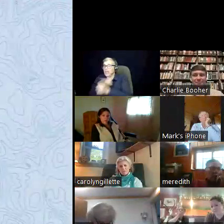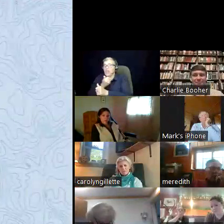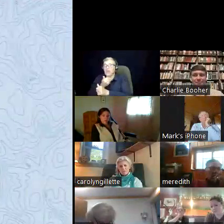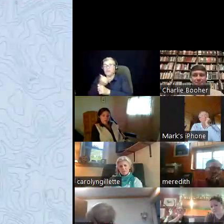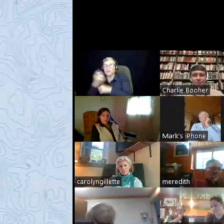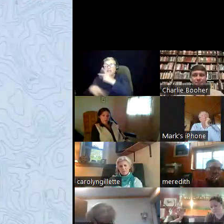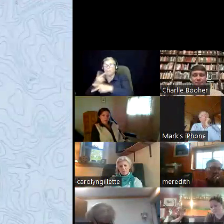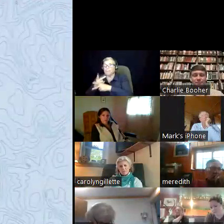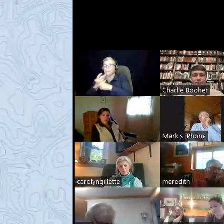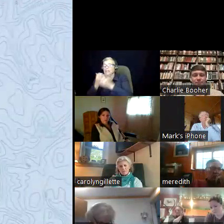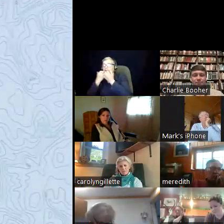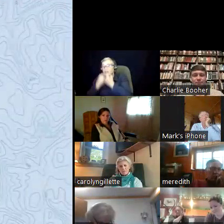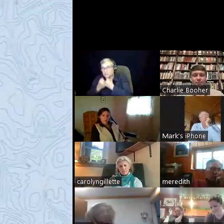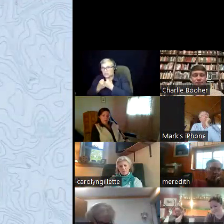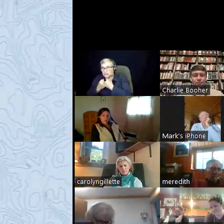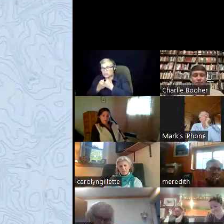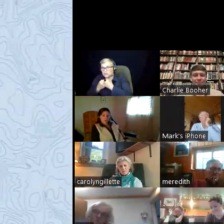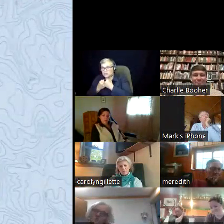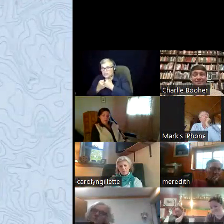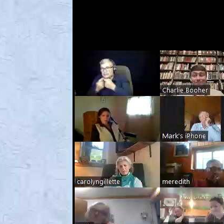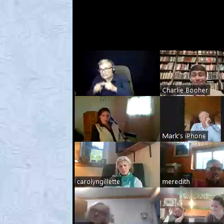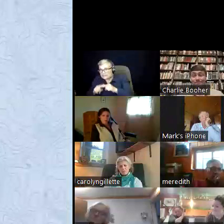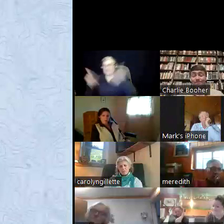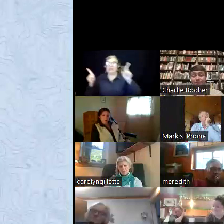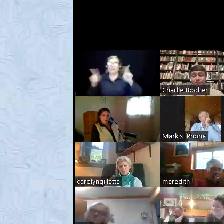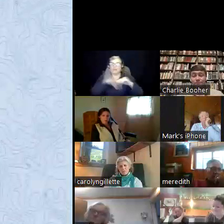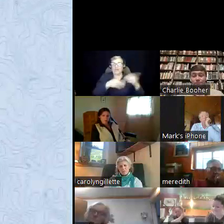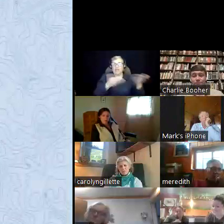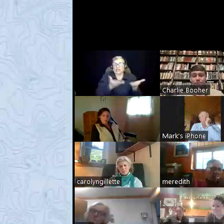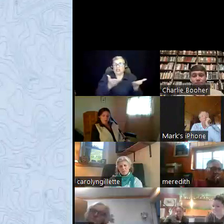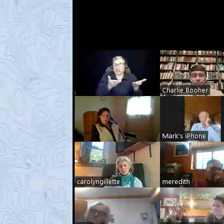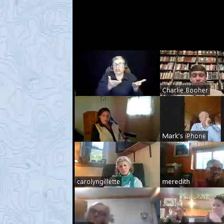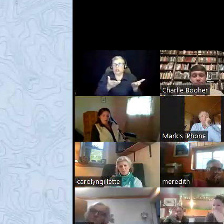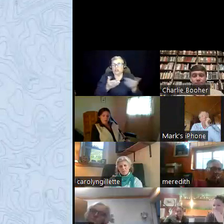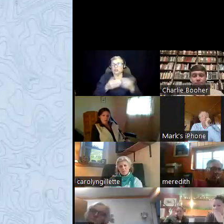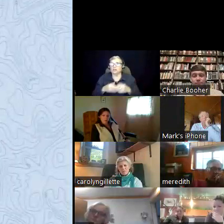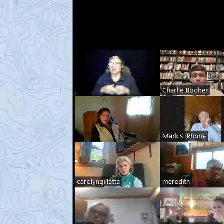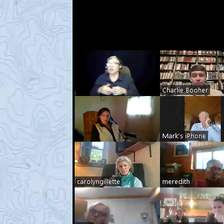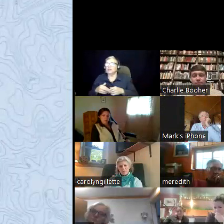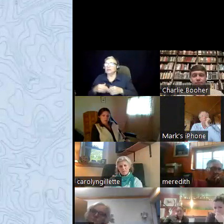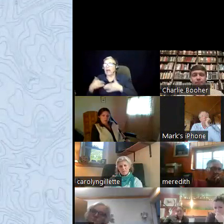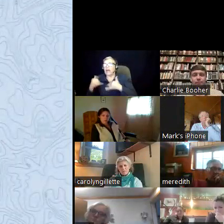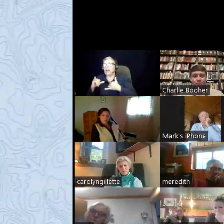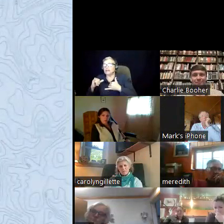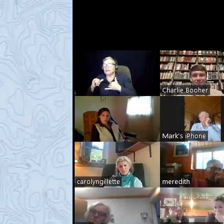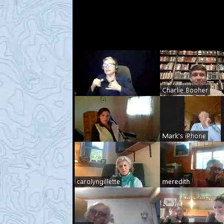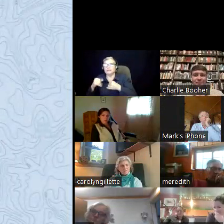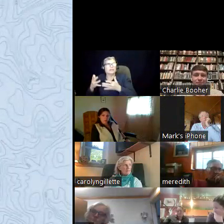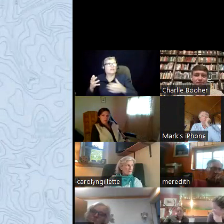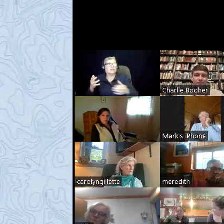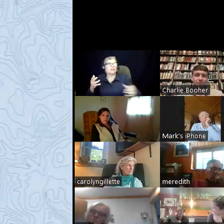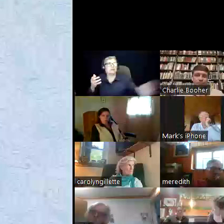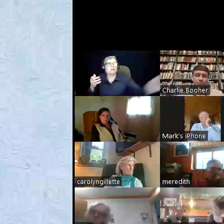over there is starkly against what we do. Principally the privatization of wildlife over